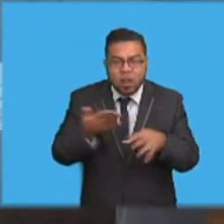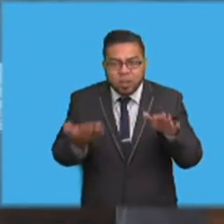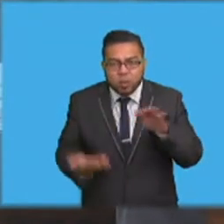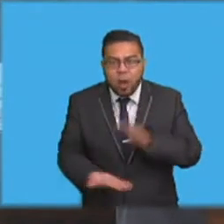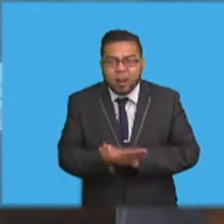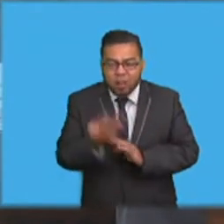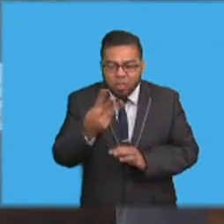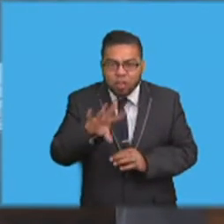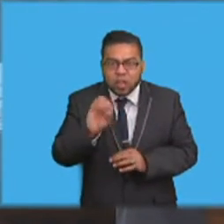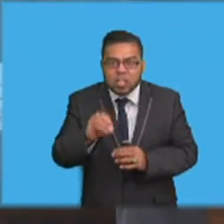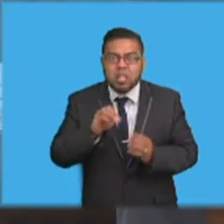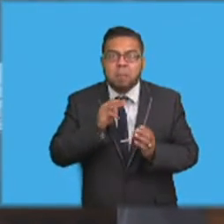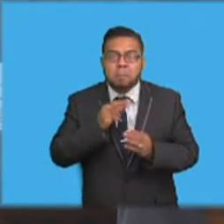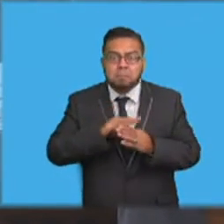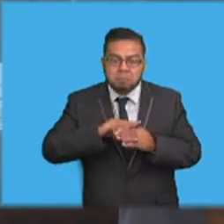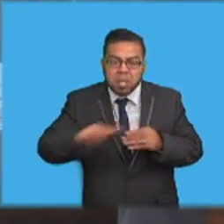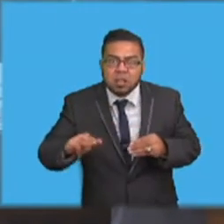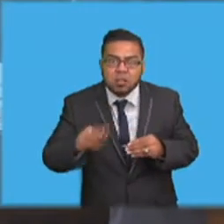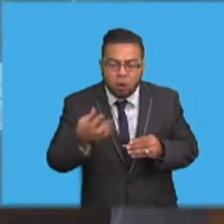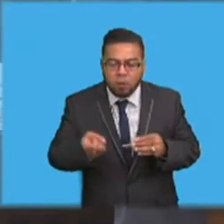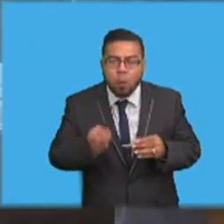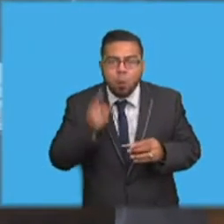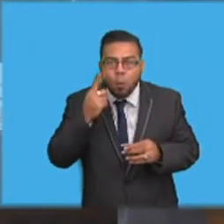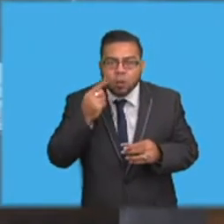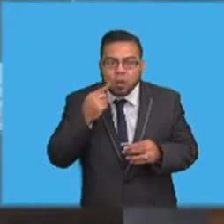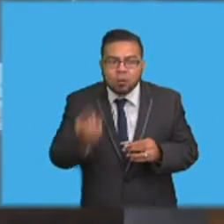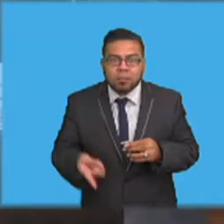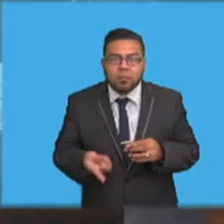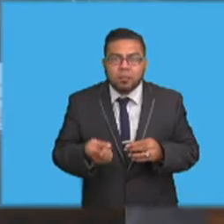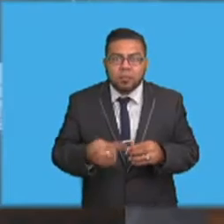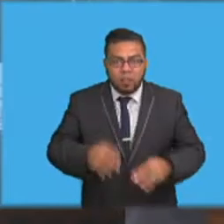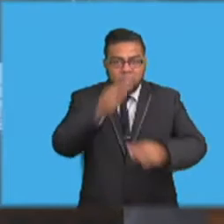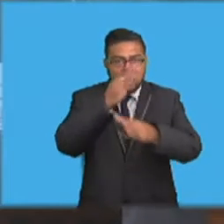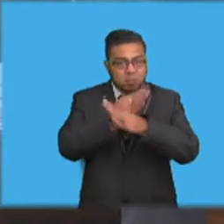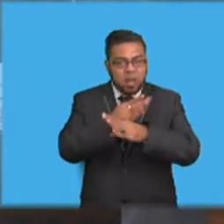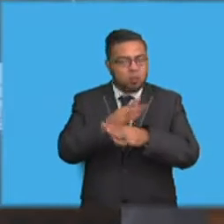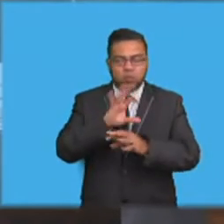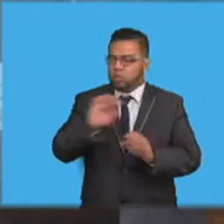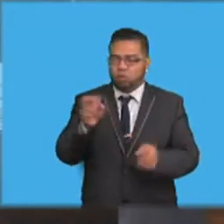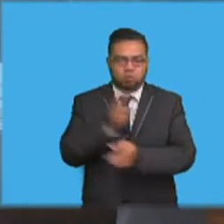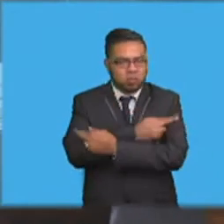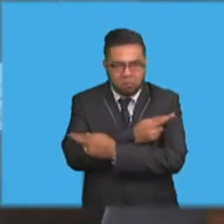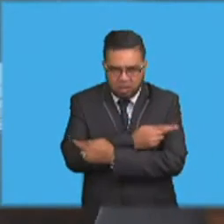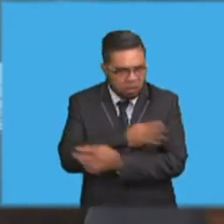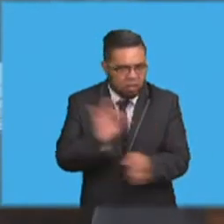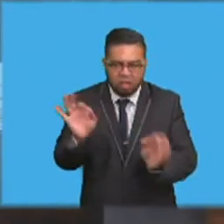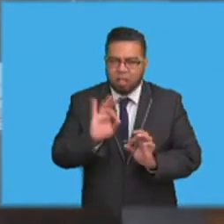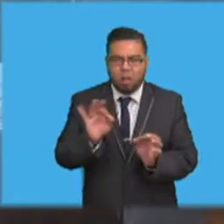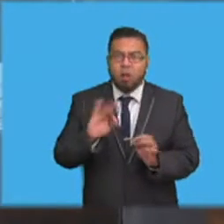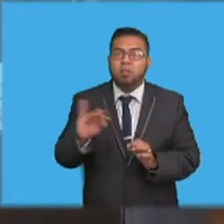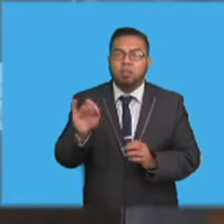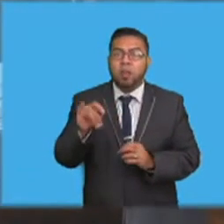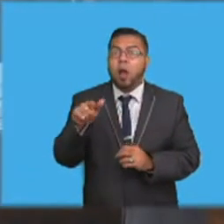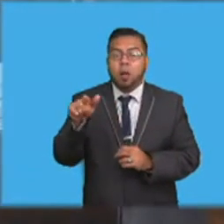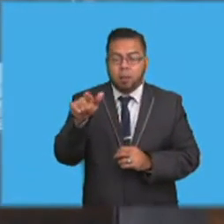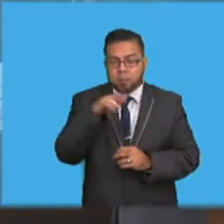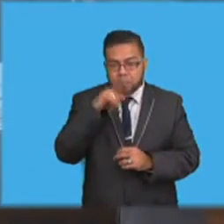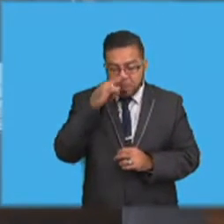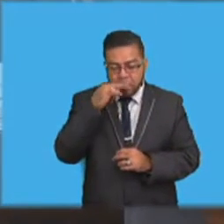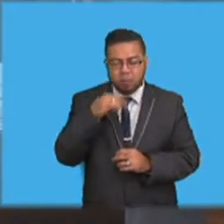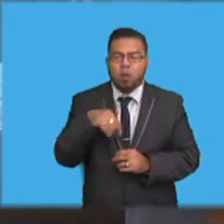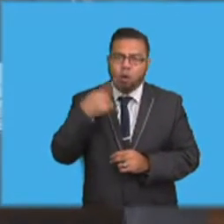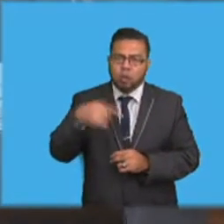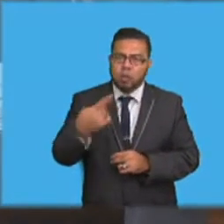using the diving tanks. This ban was not respected. And all local people continue to lose their lives